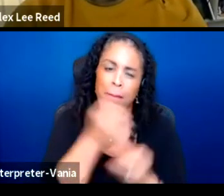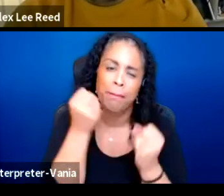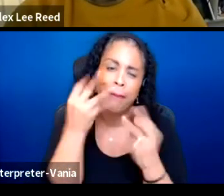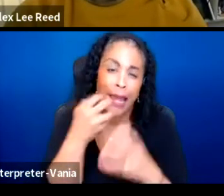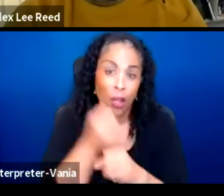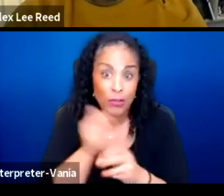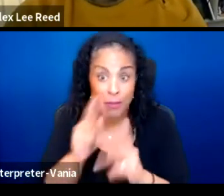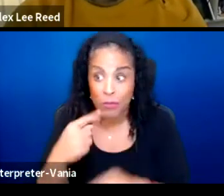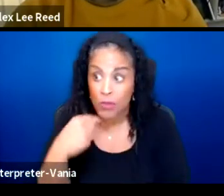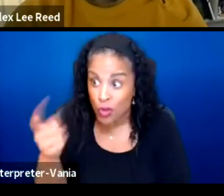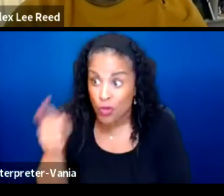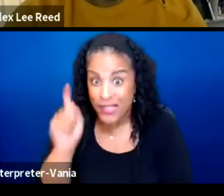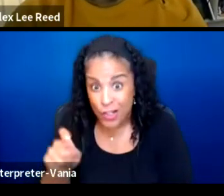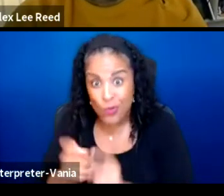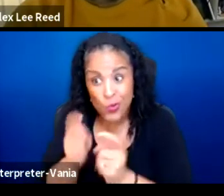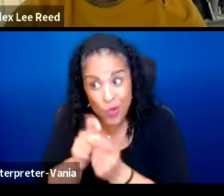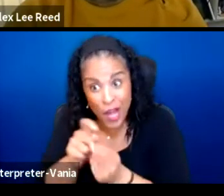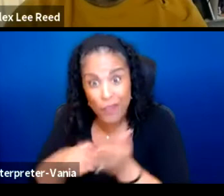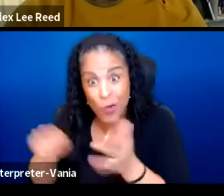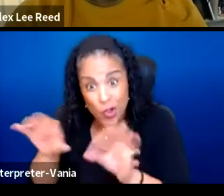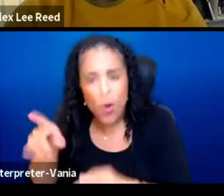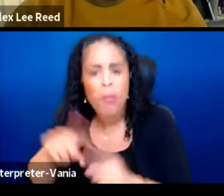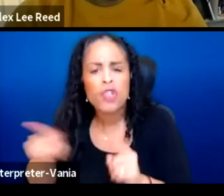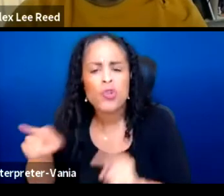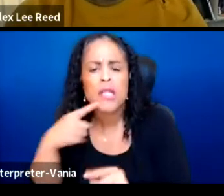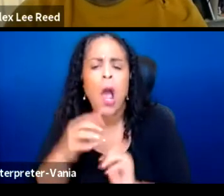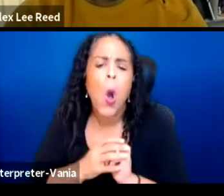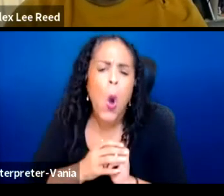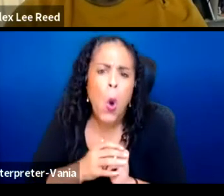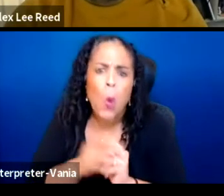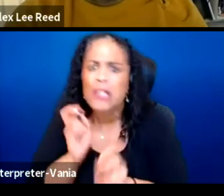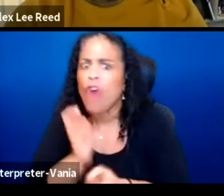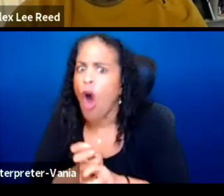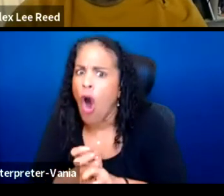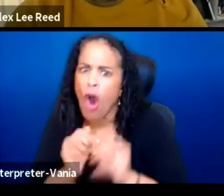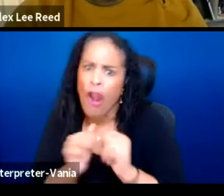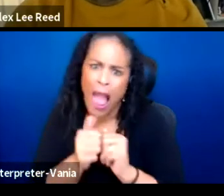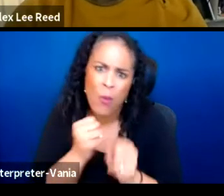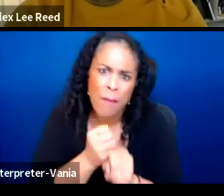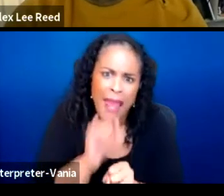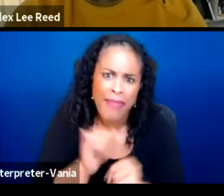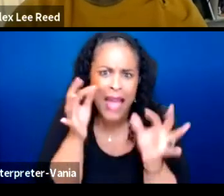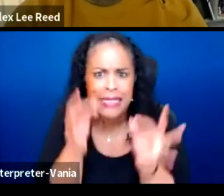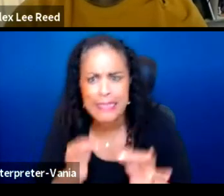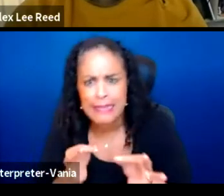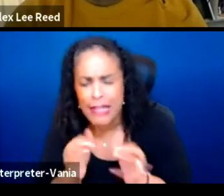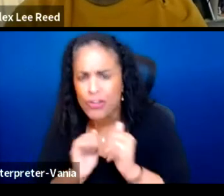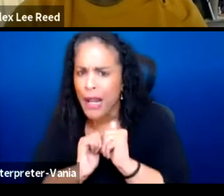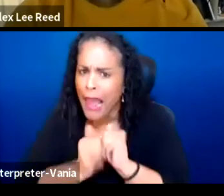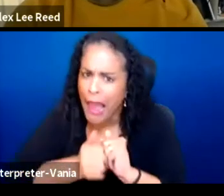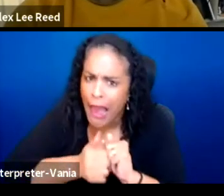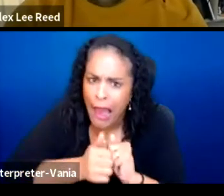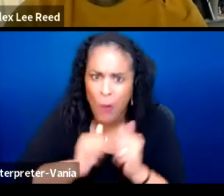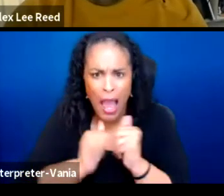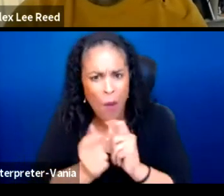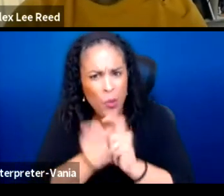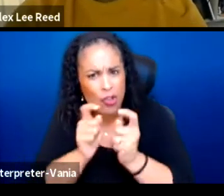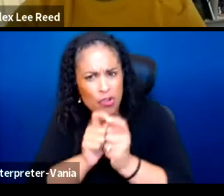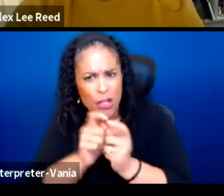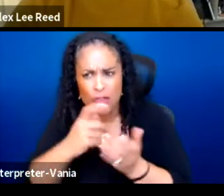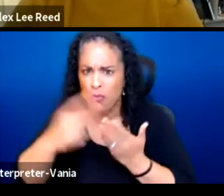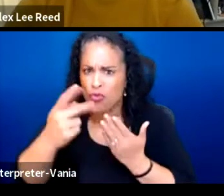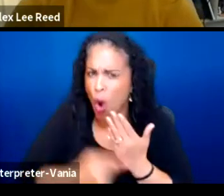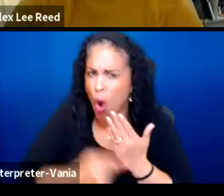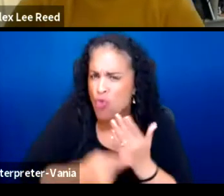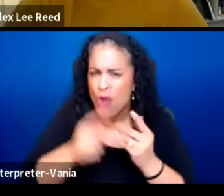you need to change what you're doing, but you saying, oh, it's so hard. How do we make these decisions? How do we change our programming?